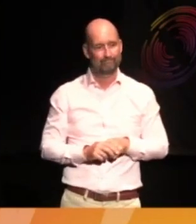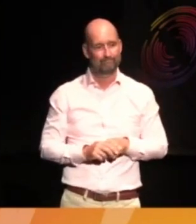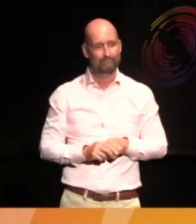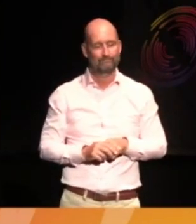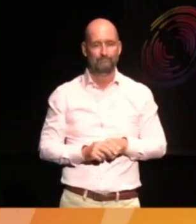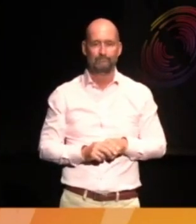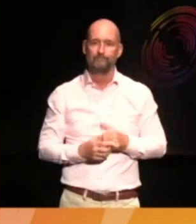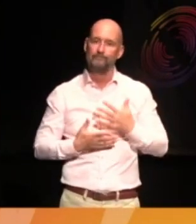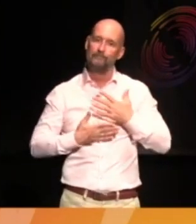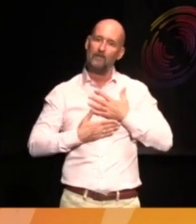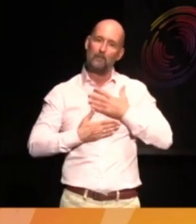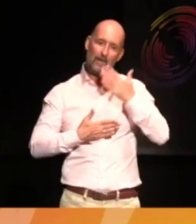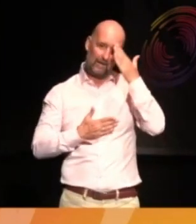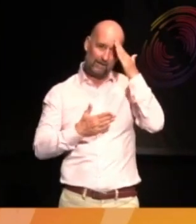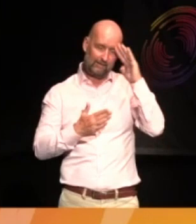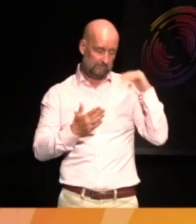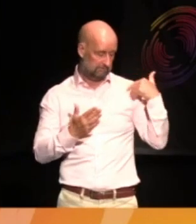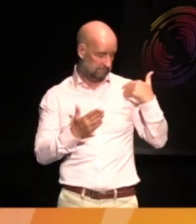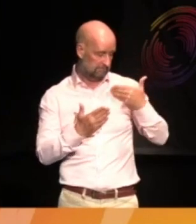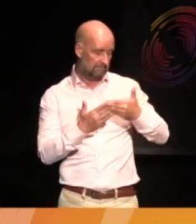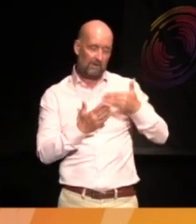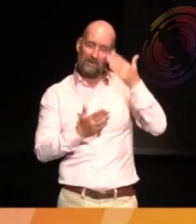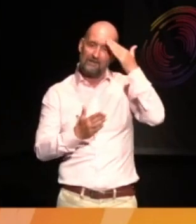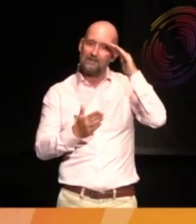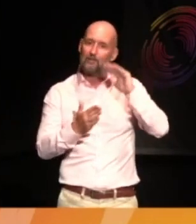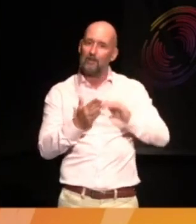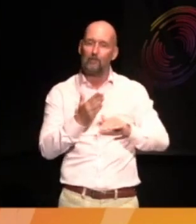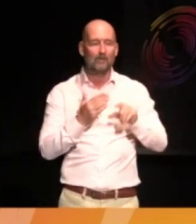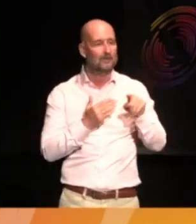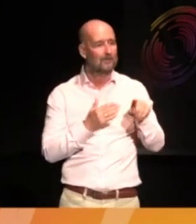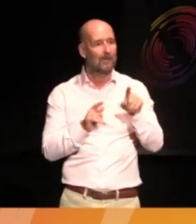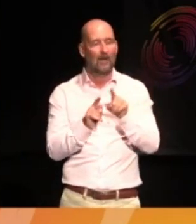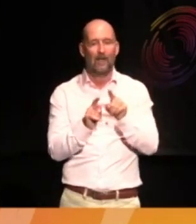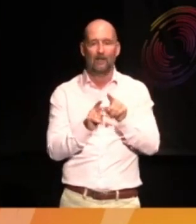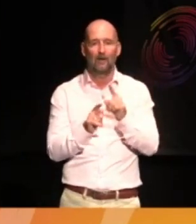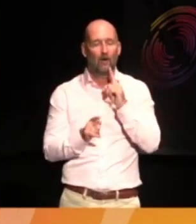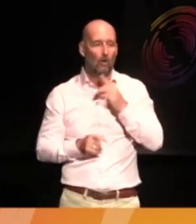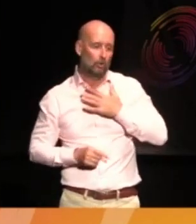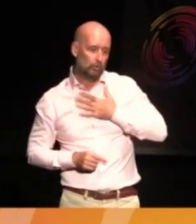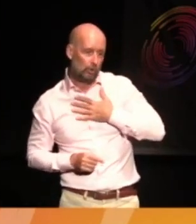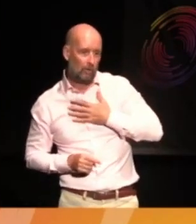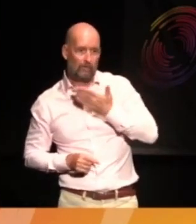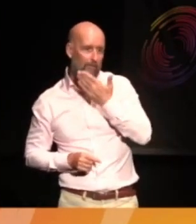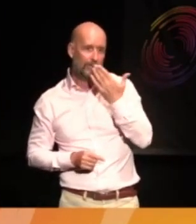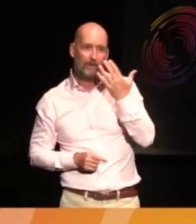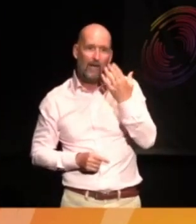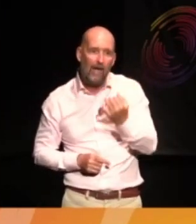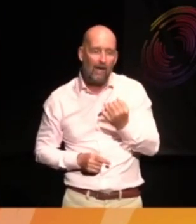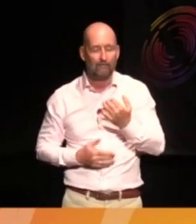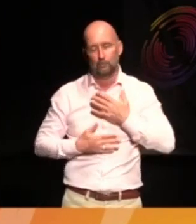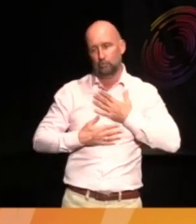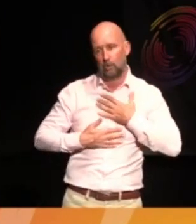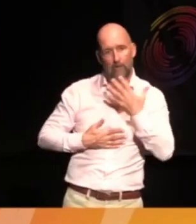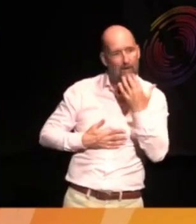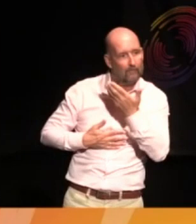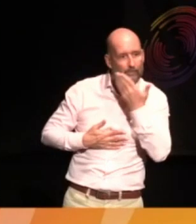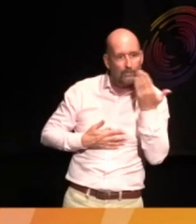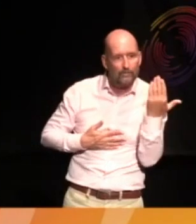in my own experience, there's often kind of an apologetic nature. It's sorry that we don't have this, but within us,